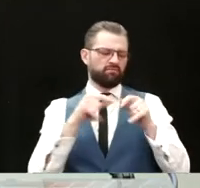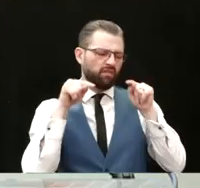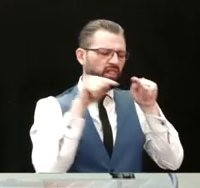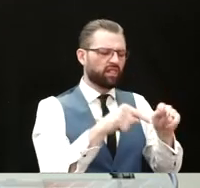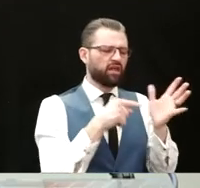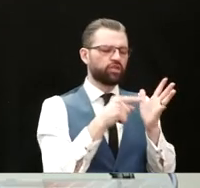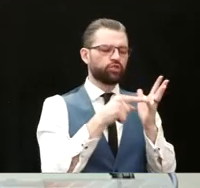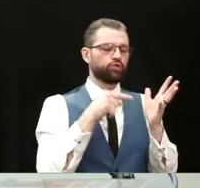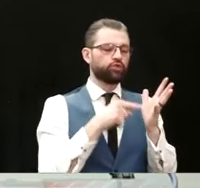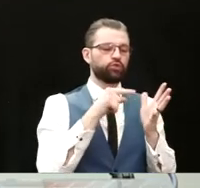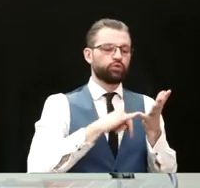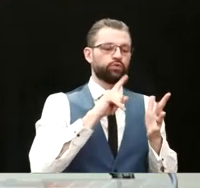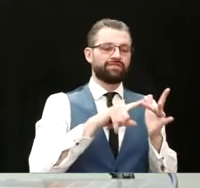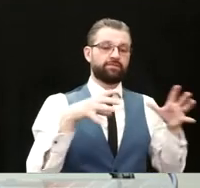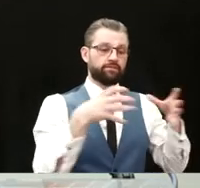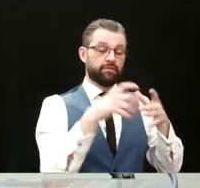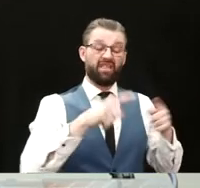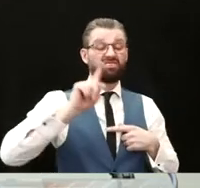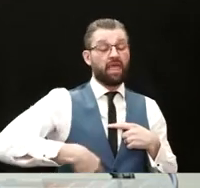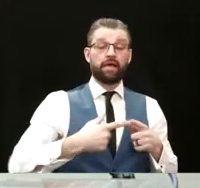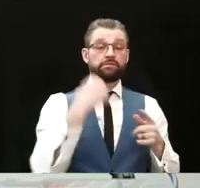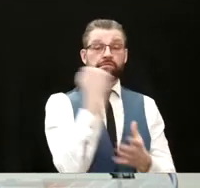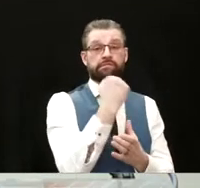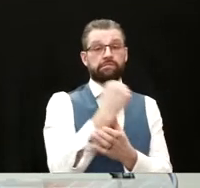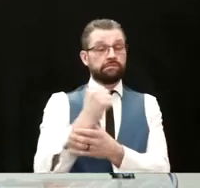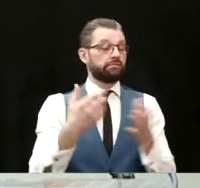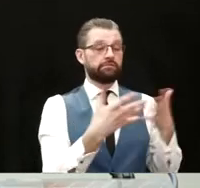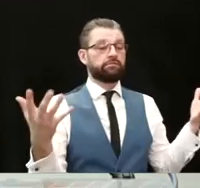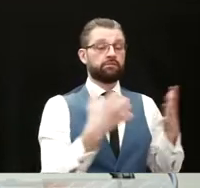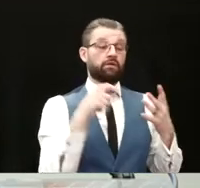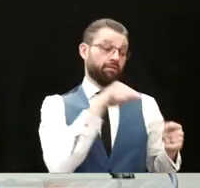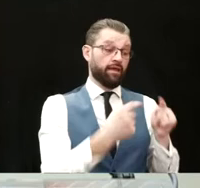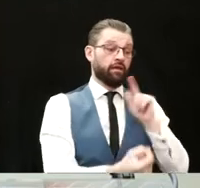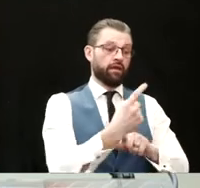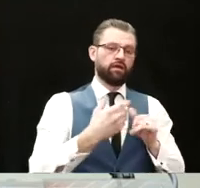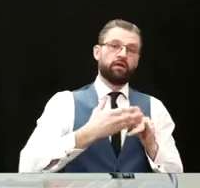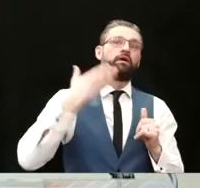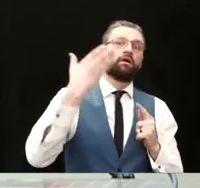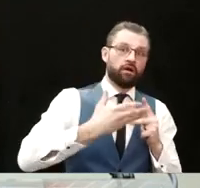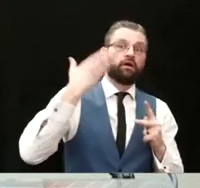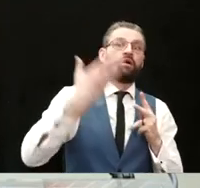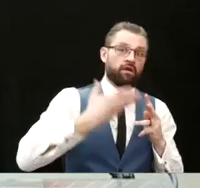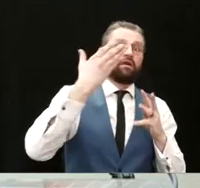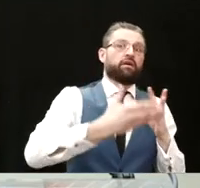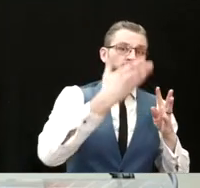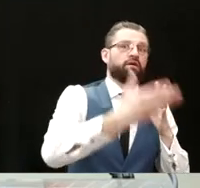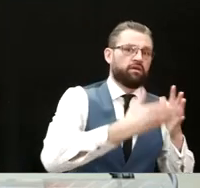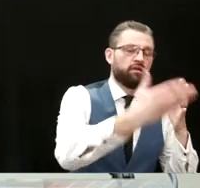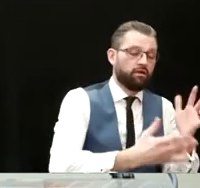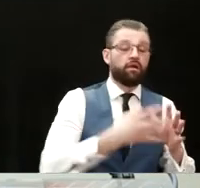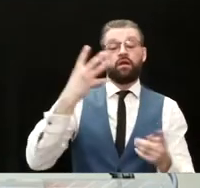Tutsis, with thousands killed. These attacks got worse over the following years.